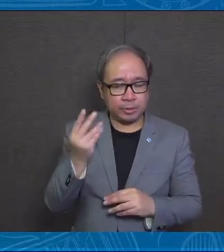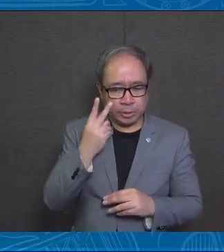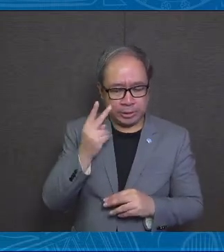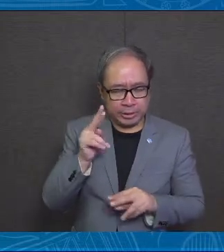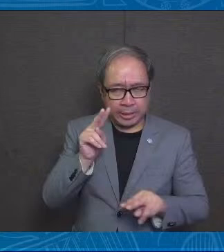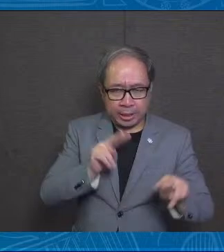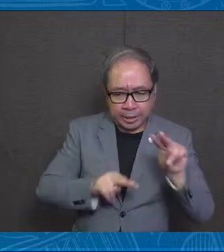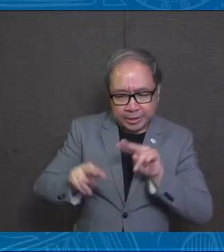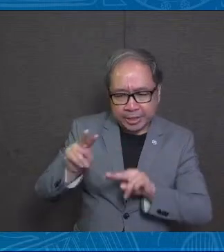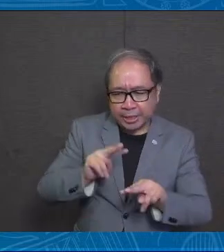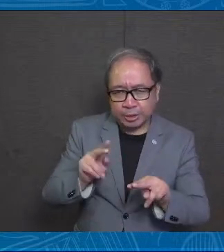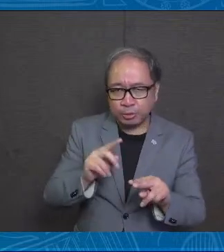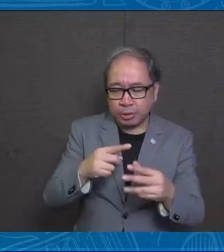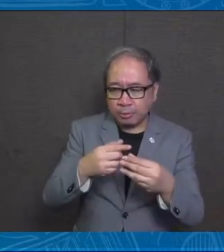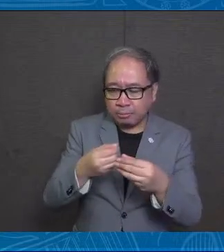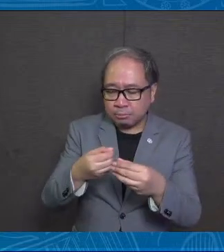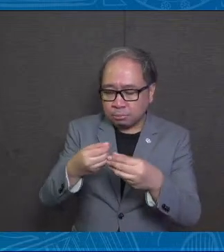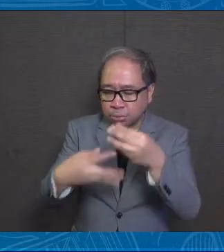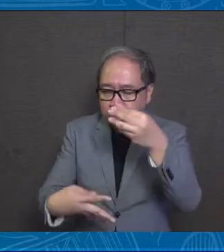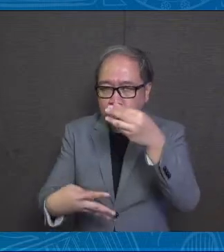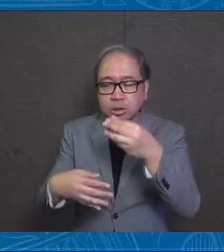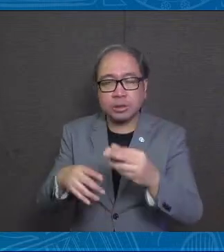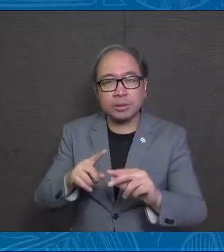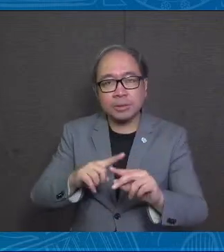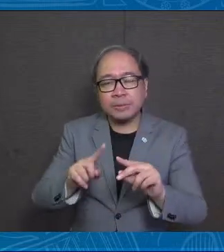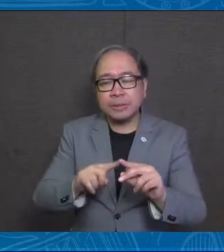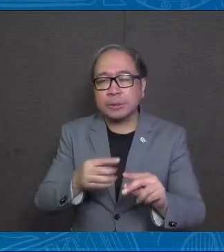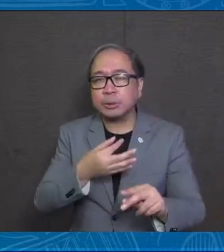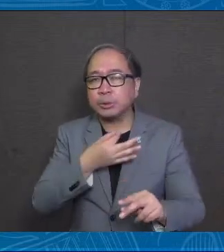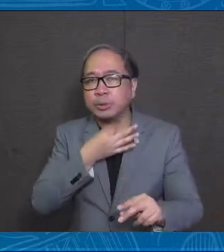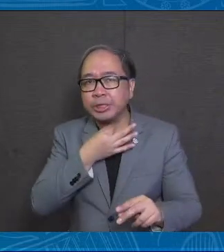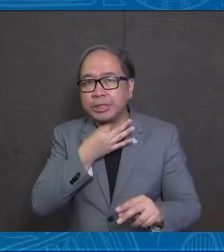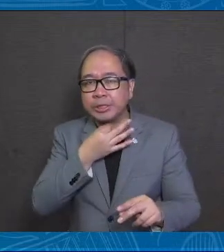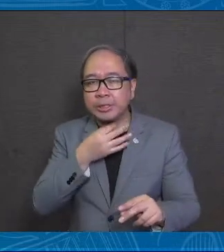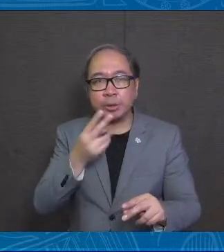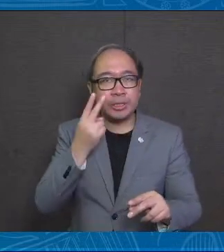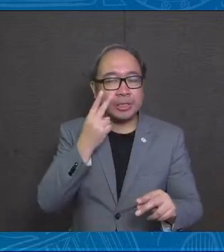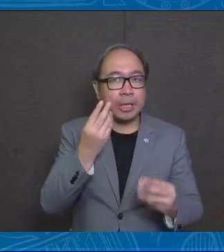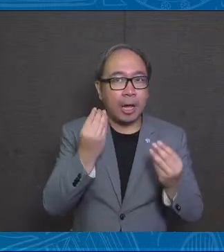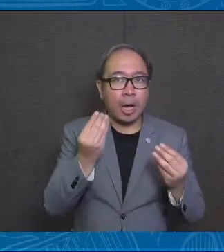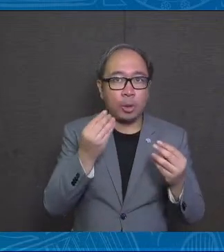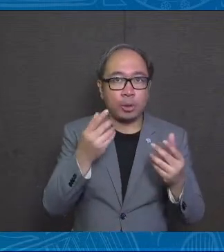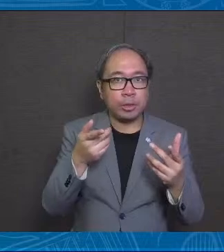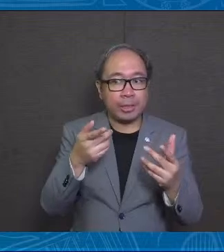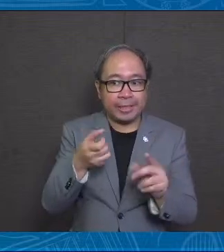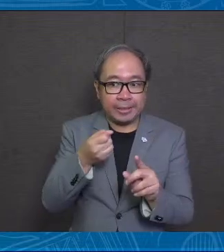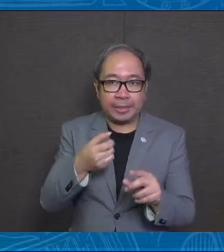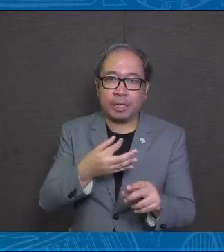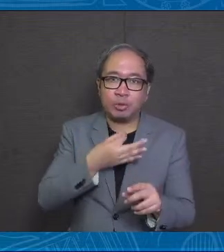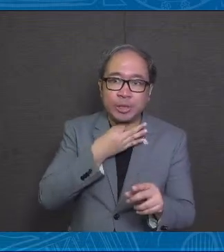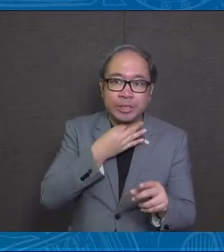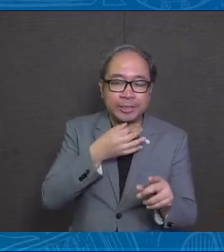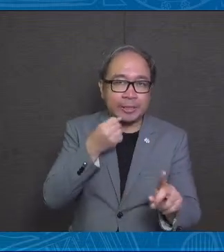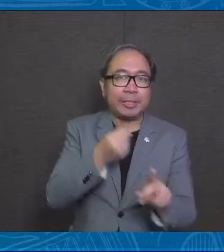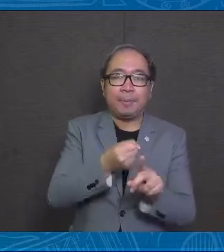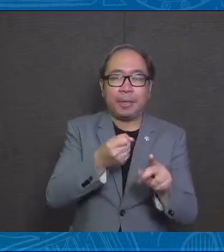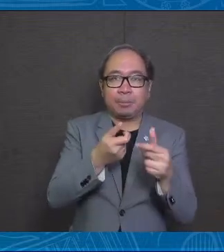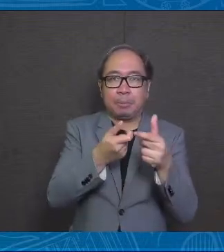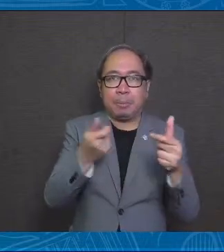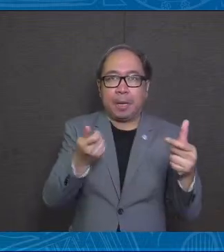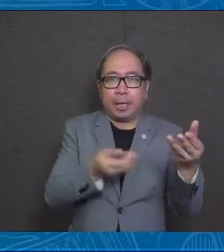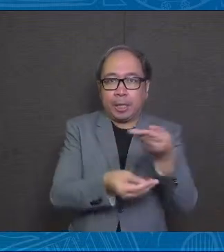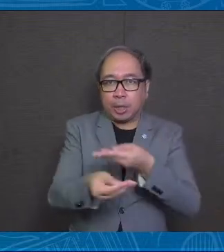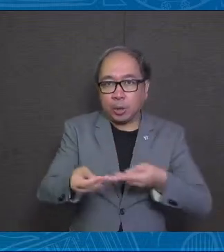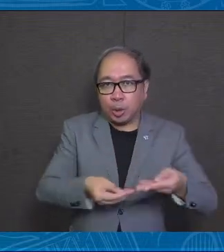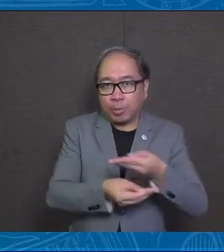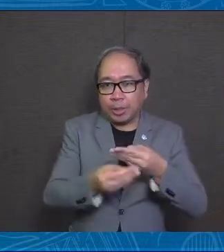risks. Especially we work on assessing macroeconomic risks in 5 years